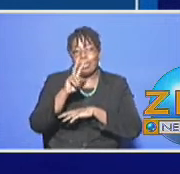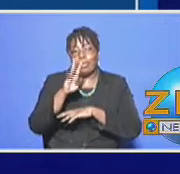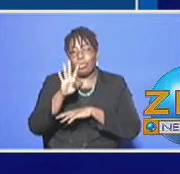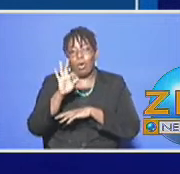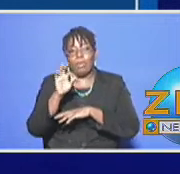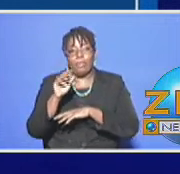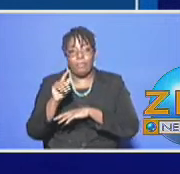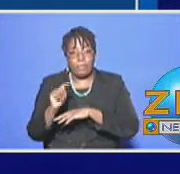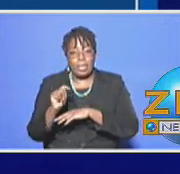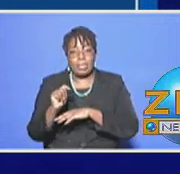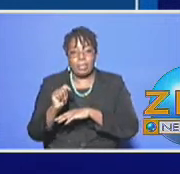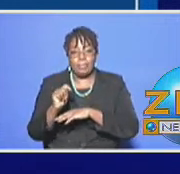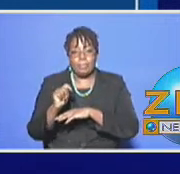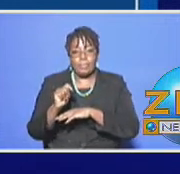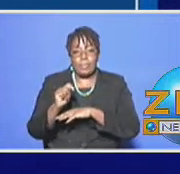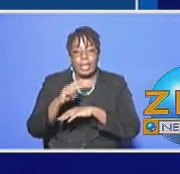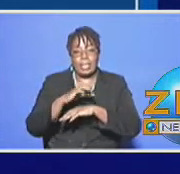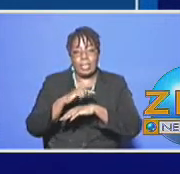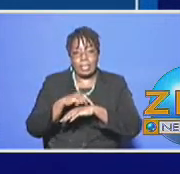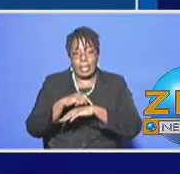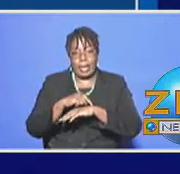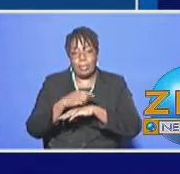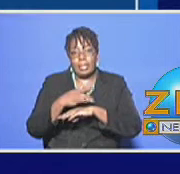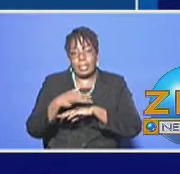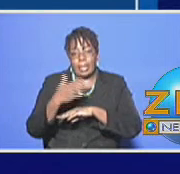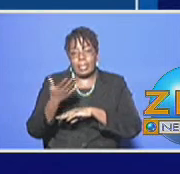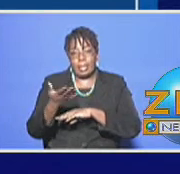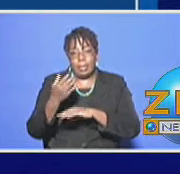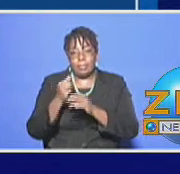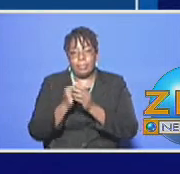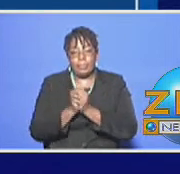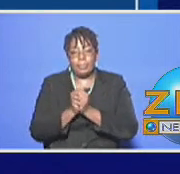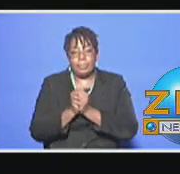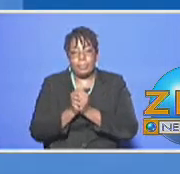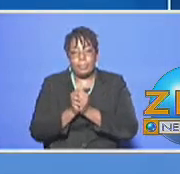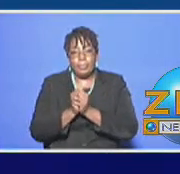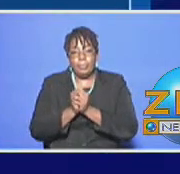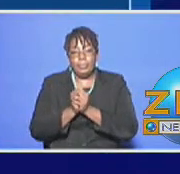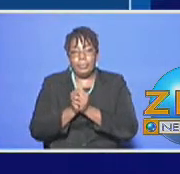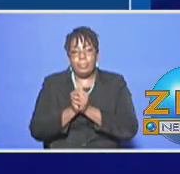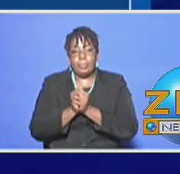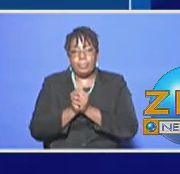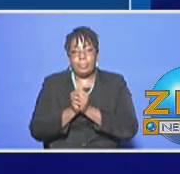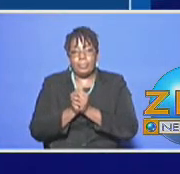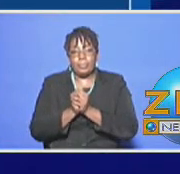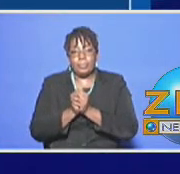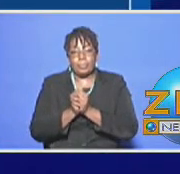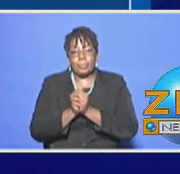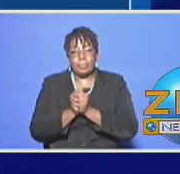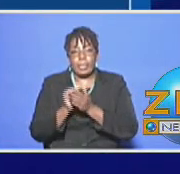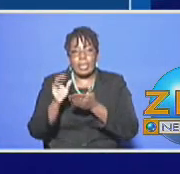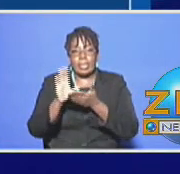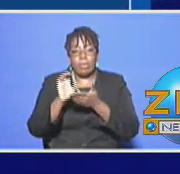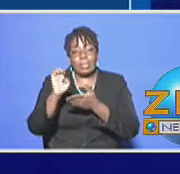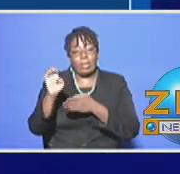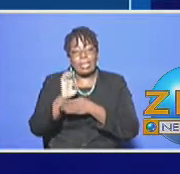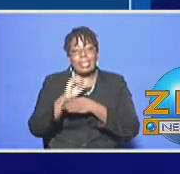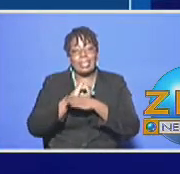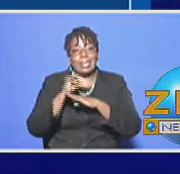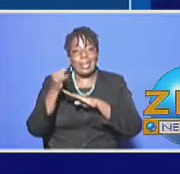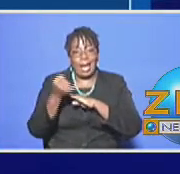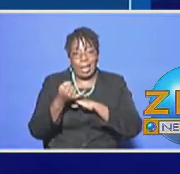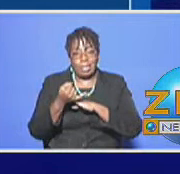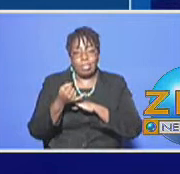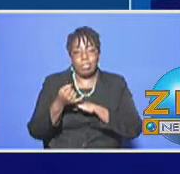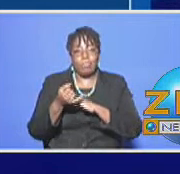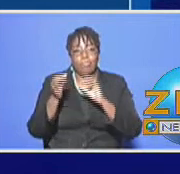feet. High tide will take place at 8:07 in the morning with a low tide at 2:07 in the afternoon. For the central and southeastern islands on